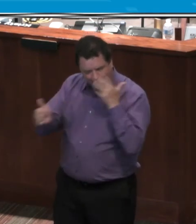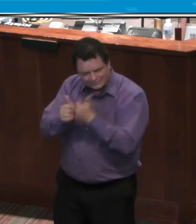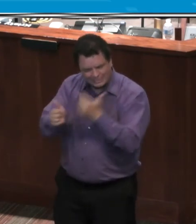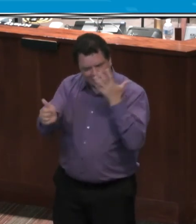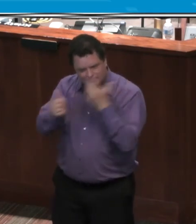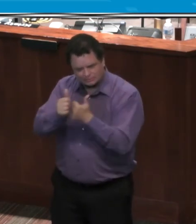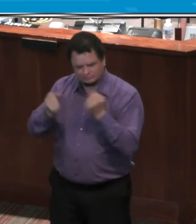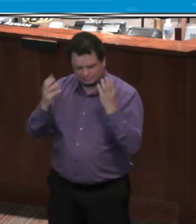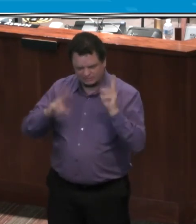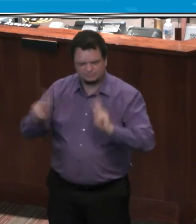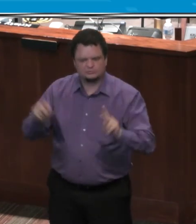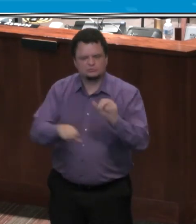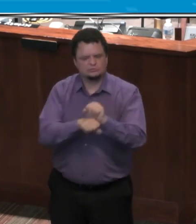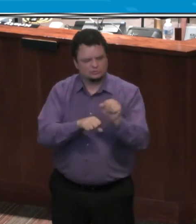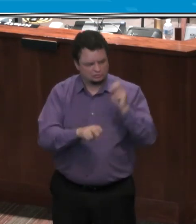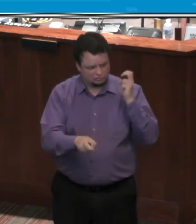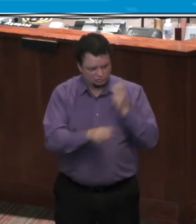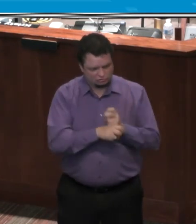ask Stephen a question?